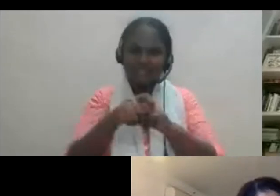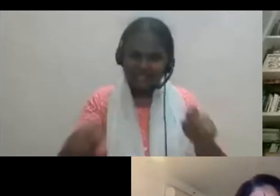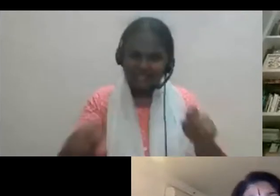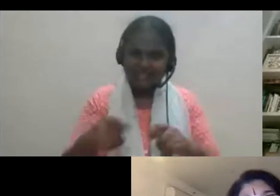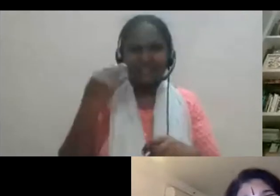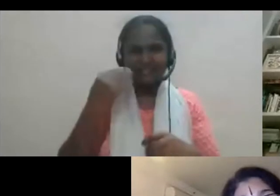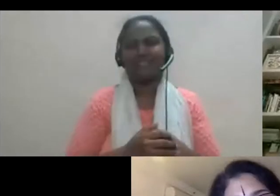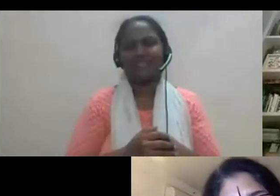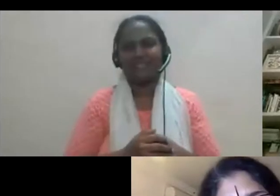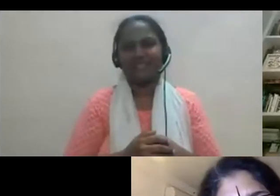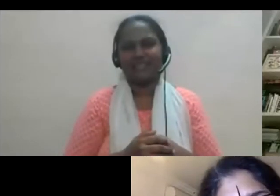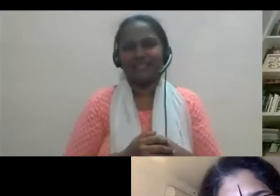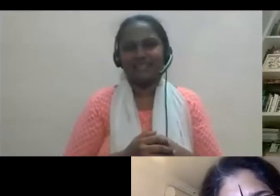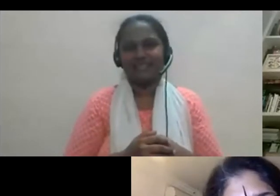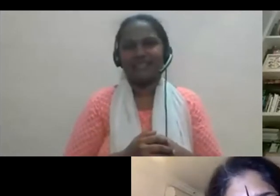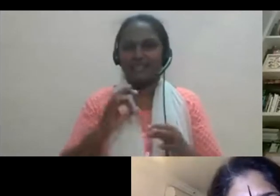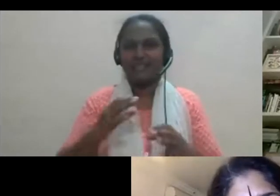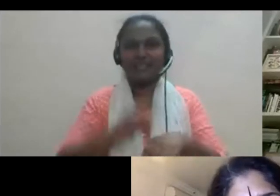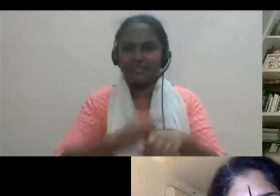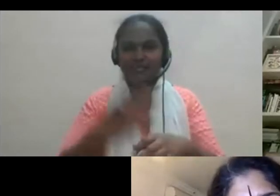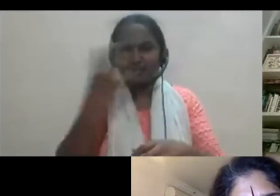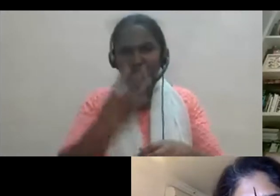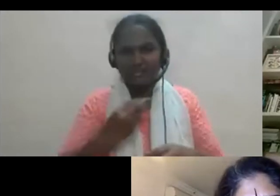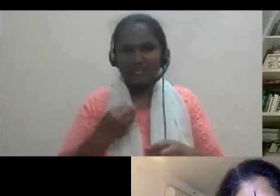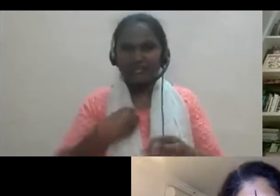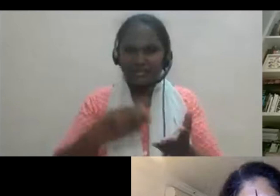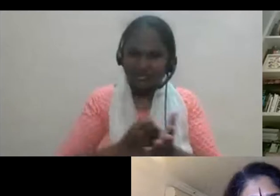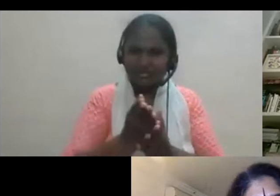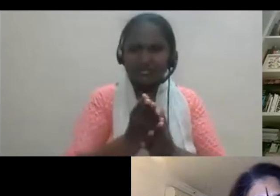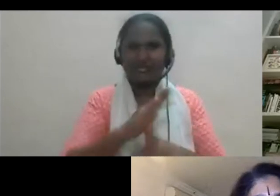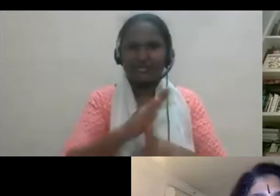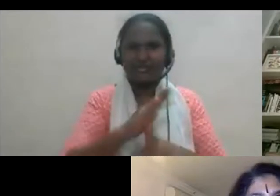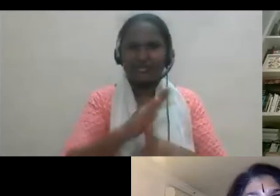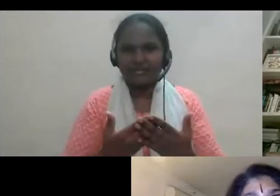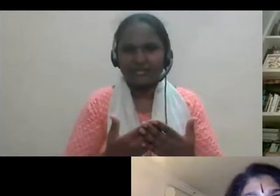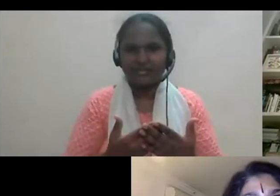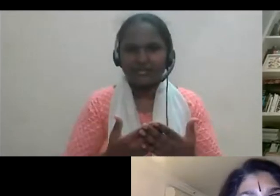well. But yes, it's been wonderful to be led through this whole